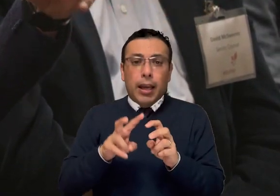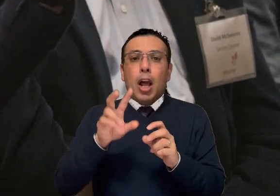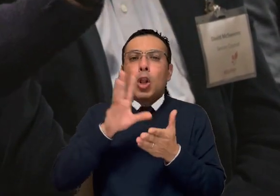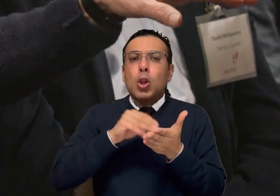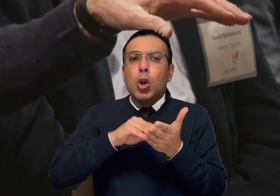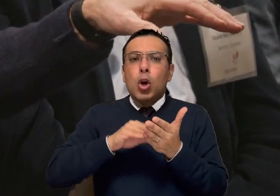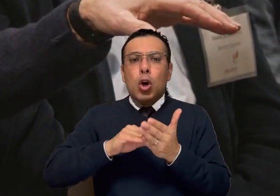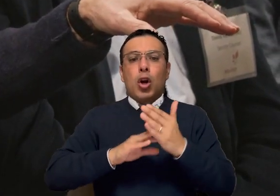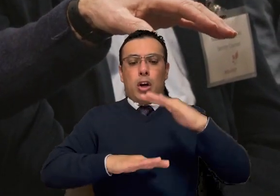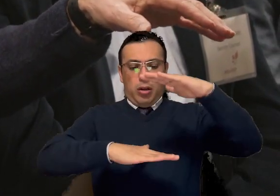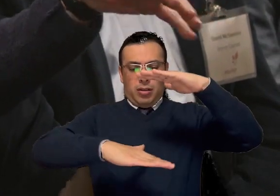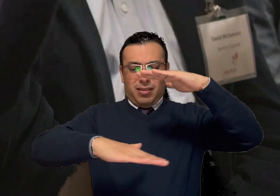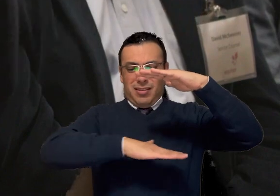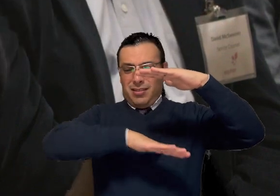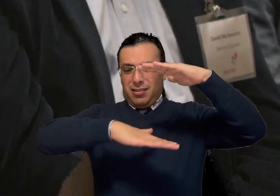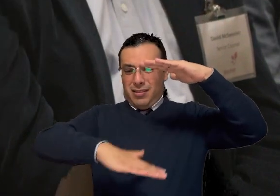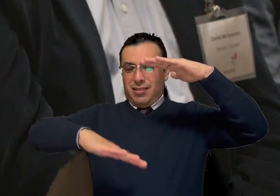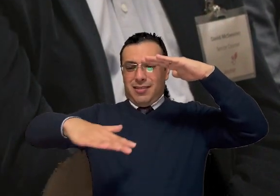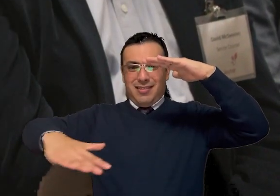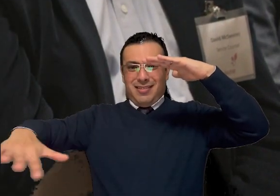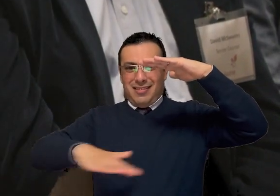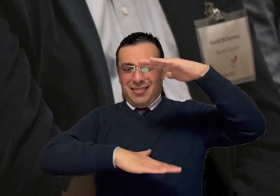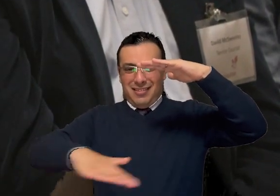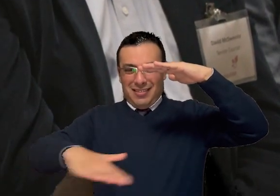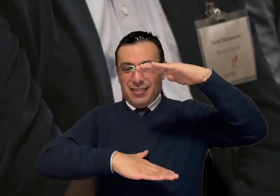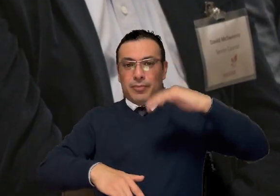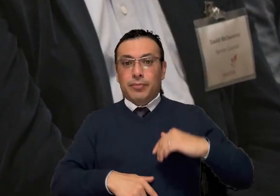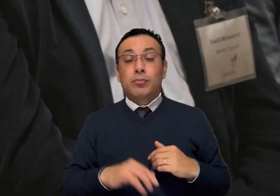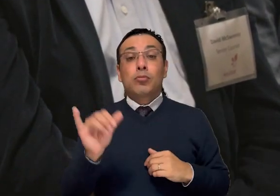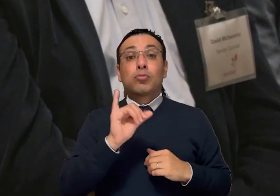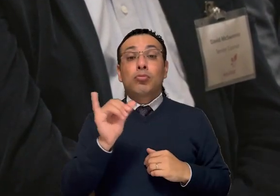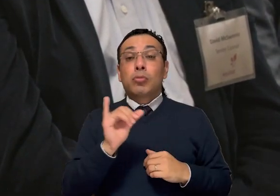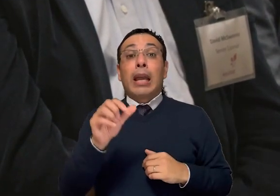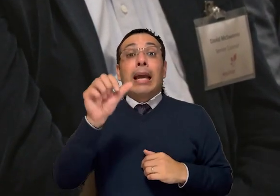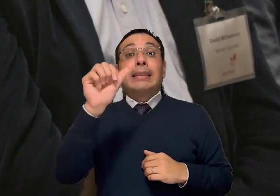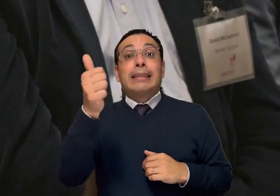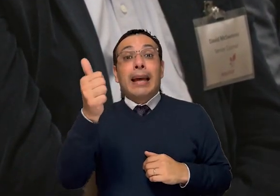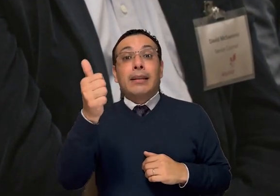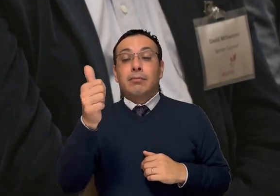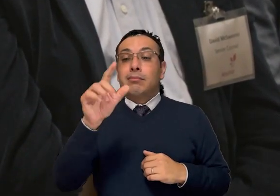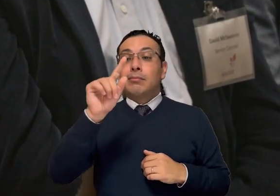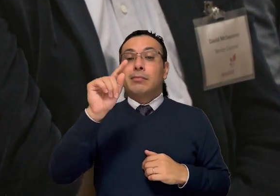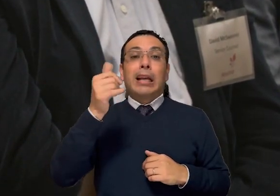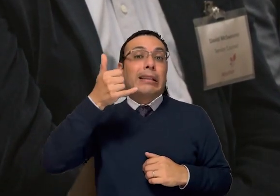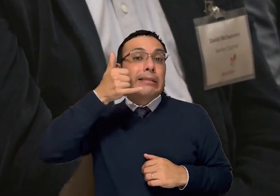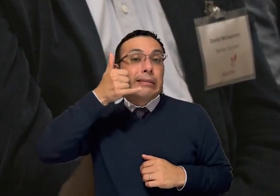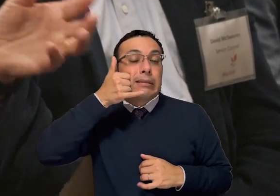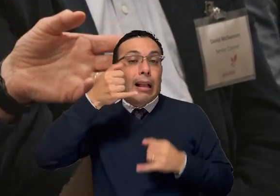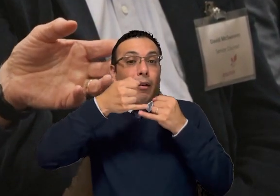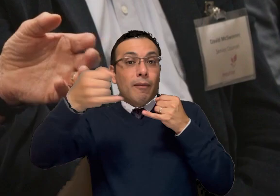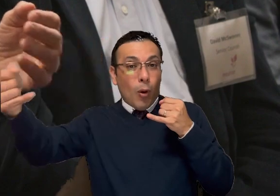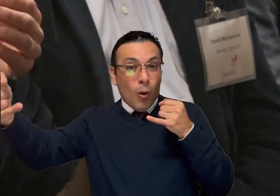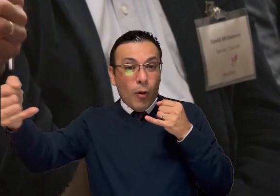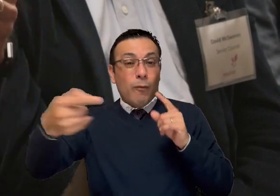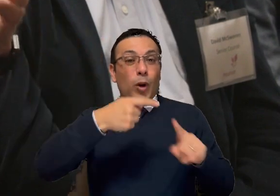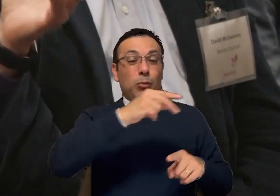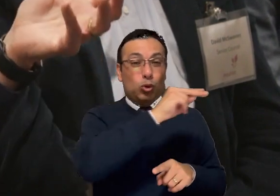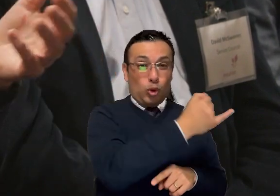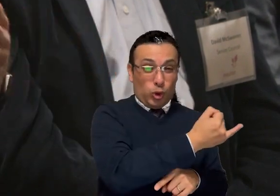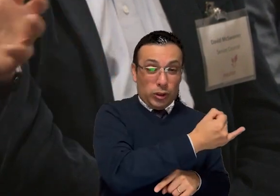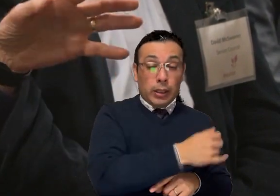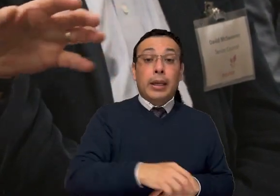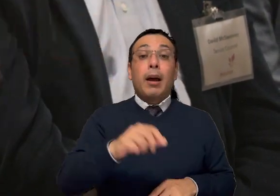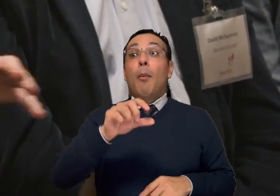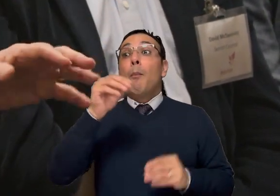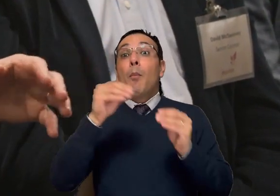cables that go out of New Jersey and another 10 that go out of Long Island. And the burial record on those